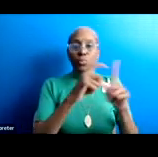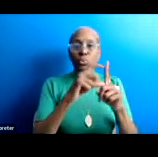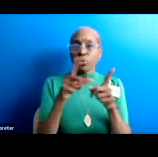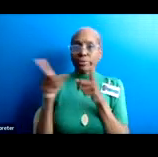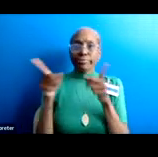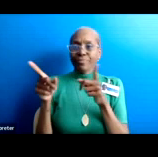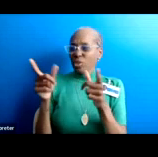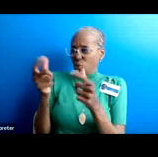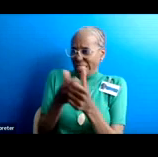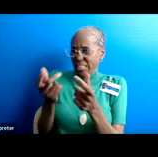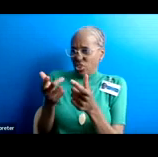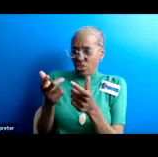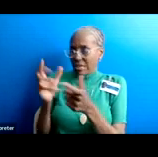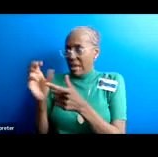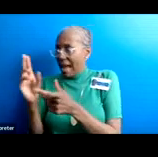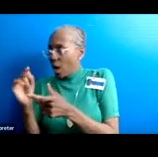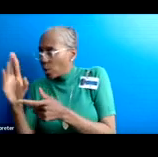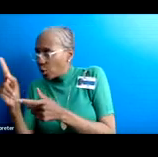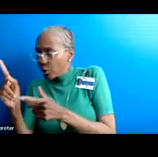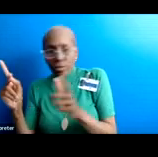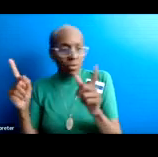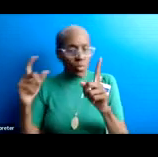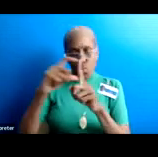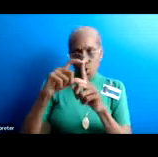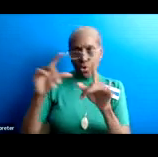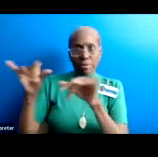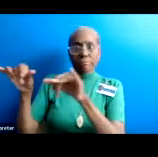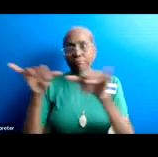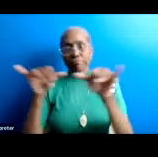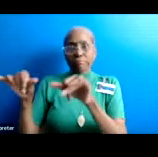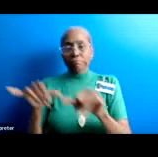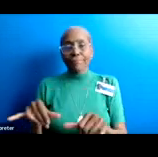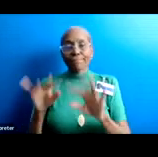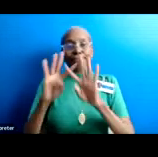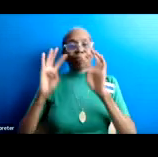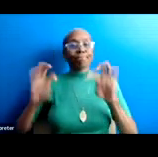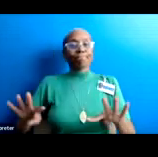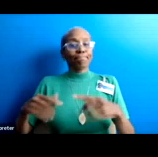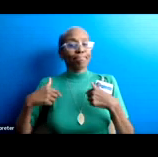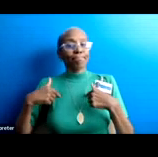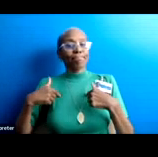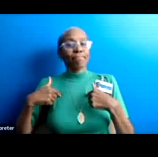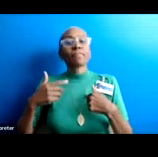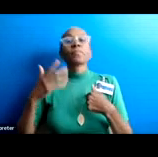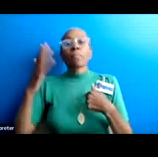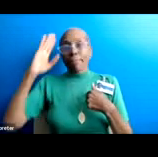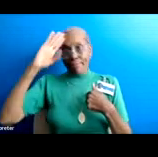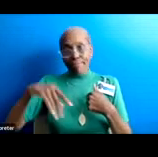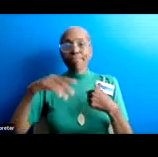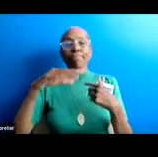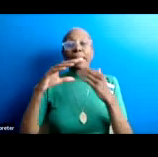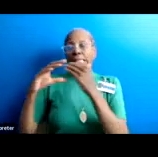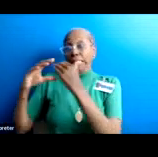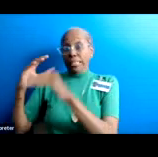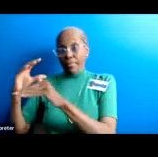all the features available in Outlook are the same as those that are available in Word, but I do know that in email